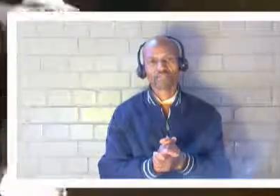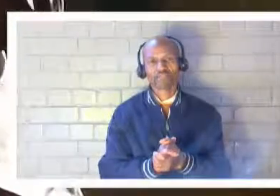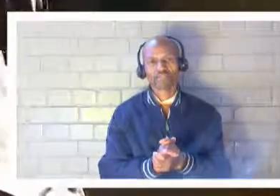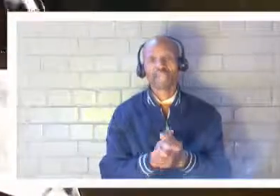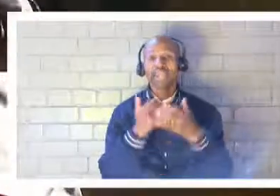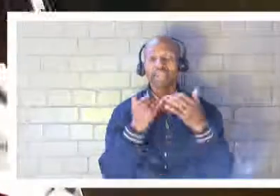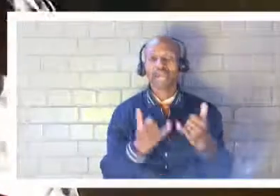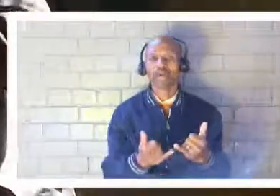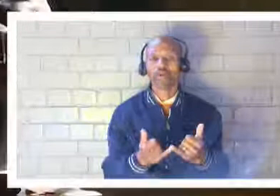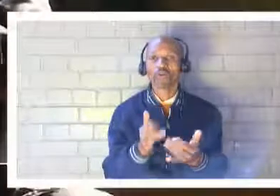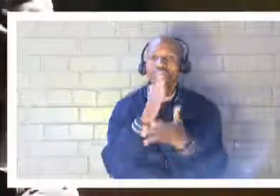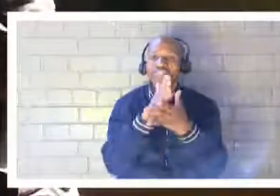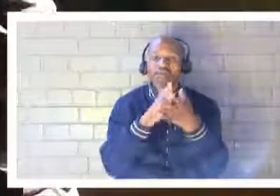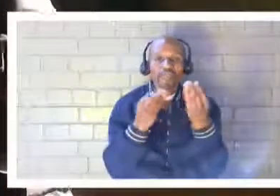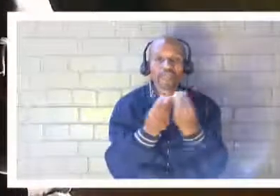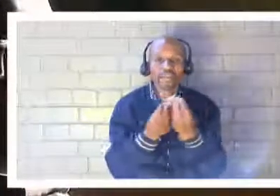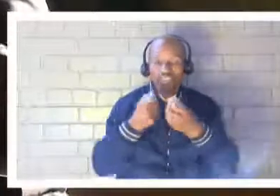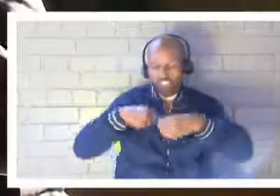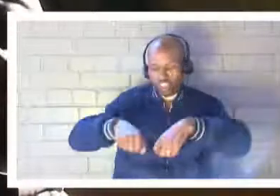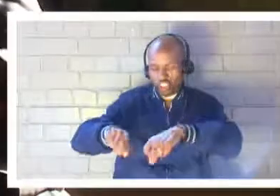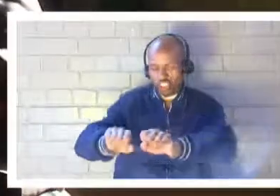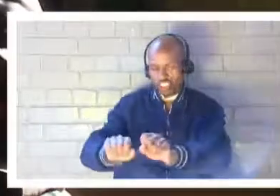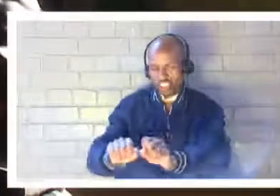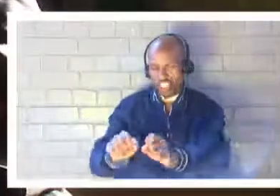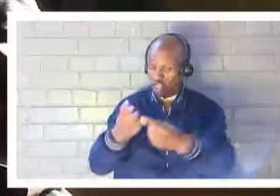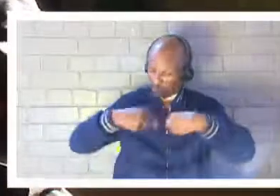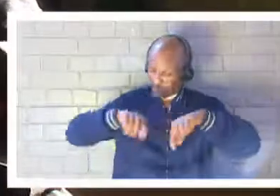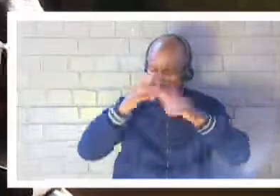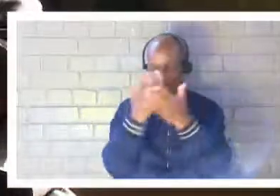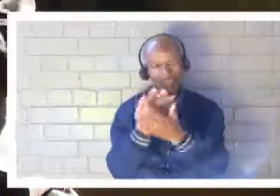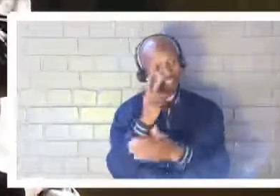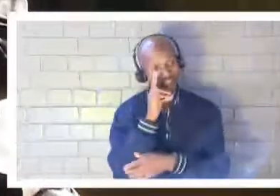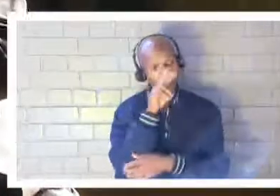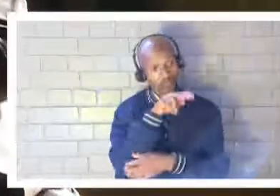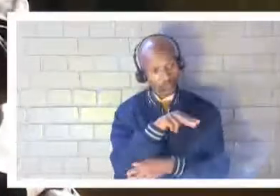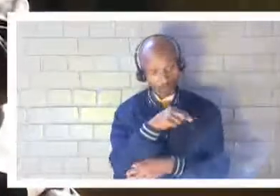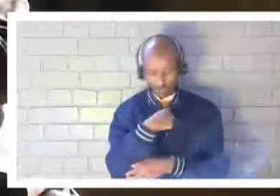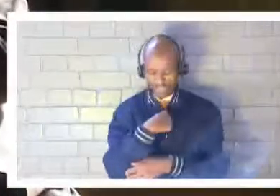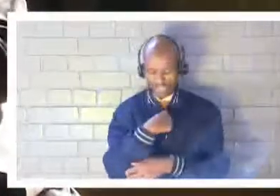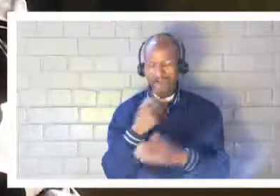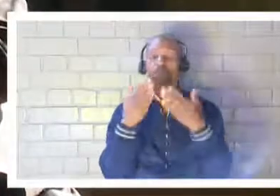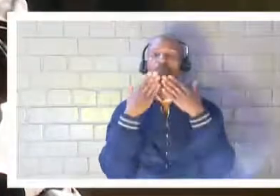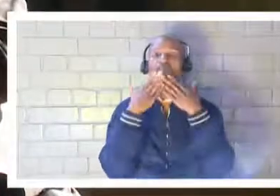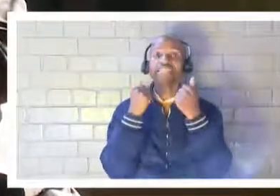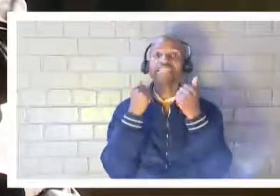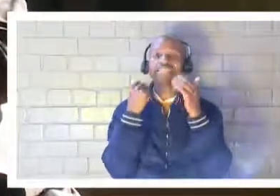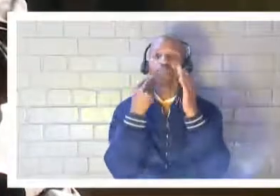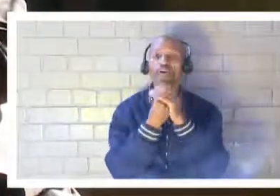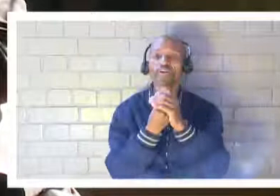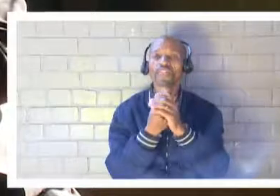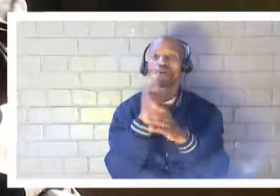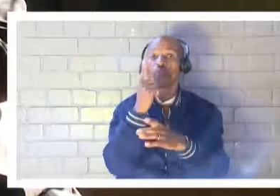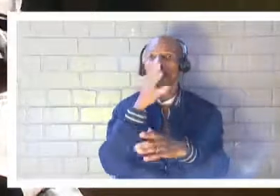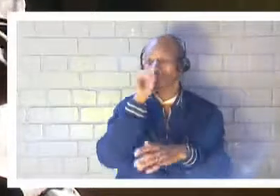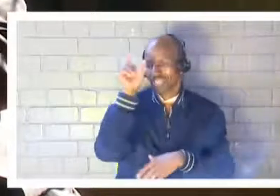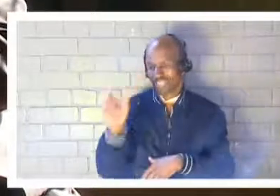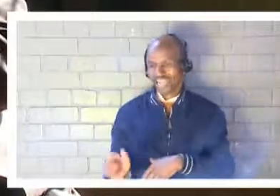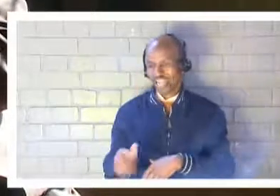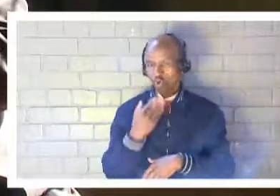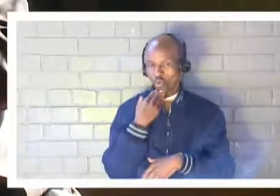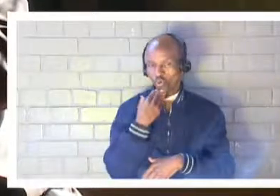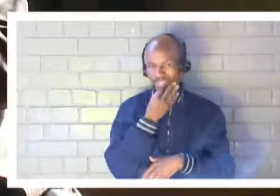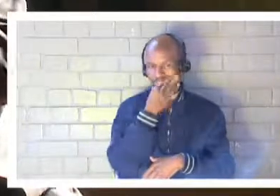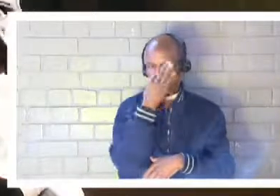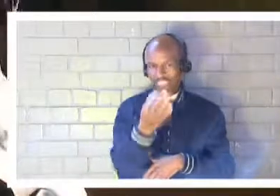So it's something that, Chair, we should be able to look into it. And I was pleased with one speaker here who was